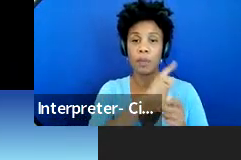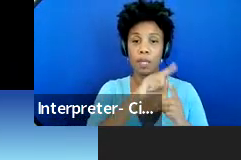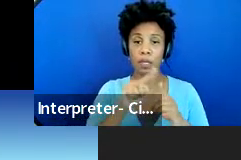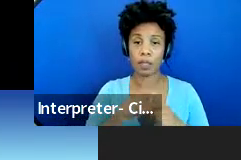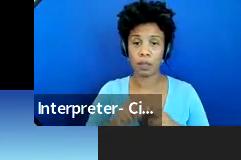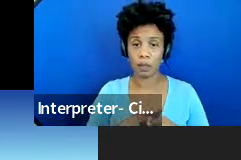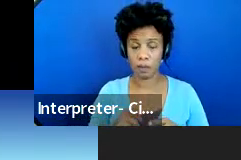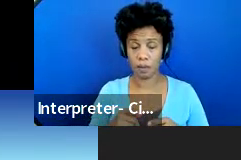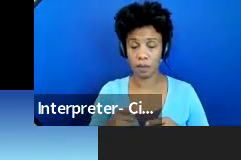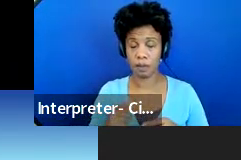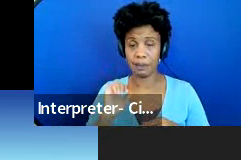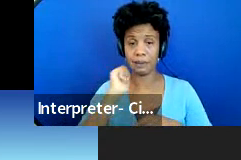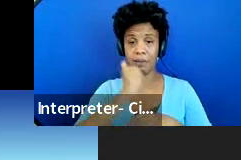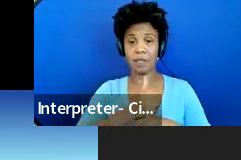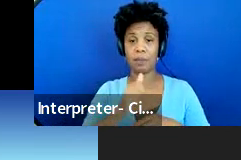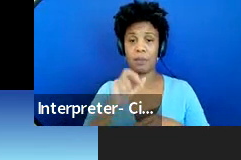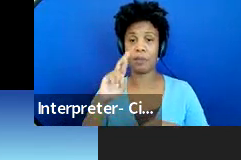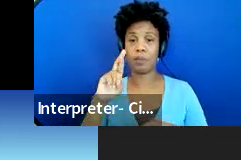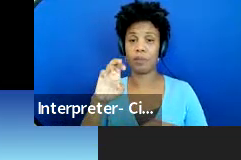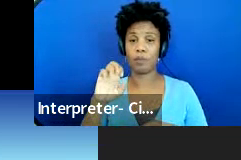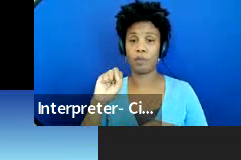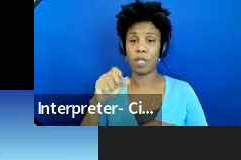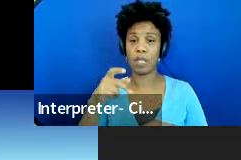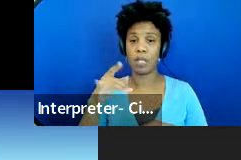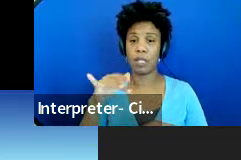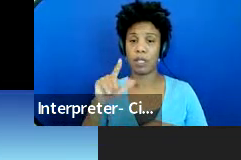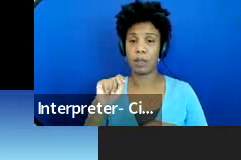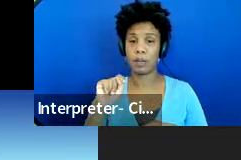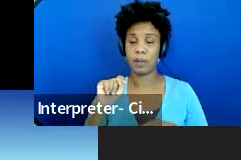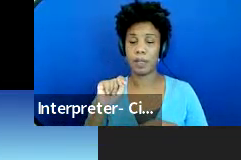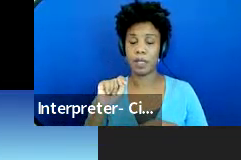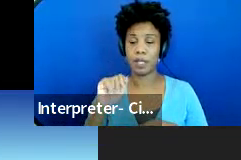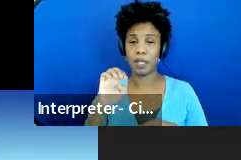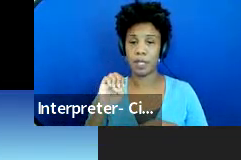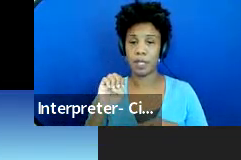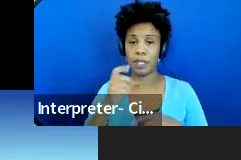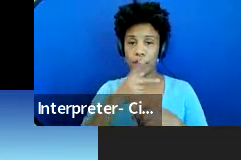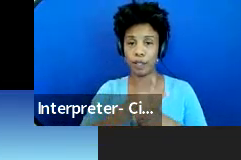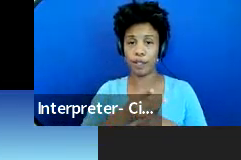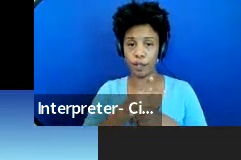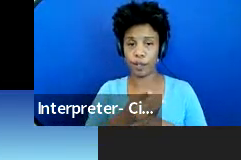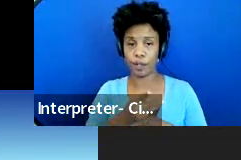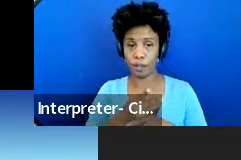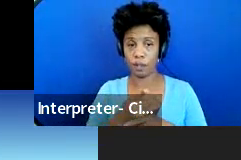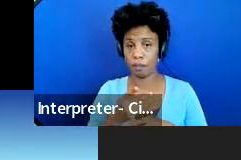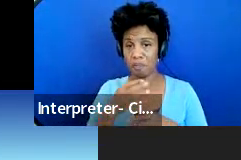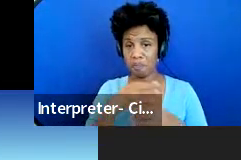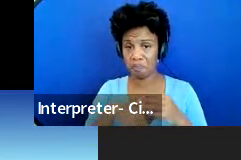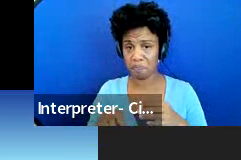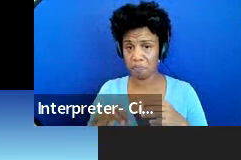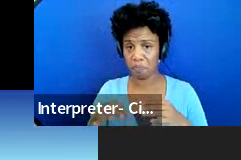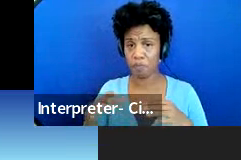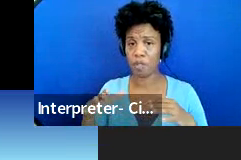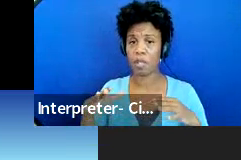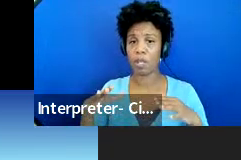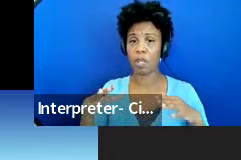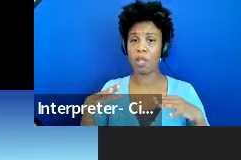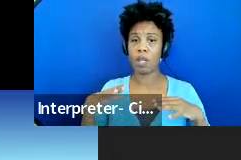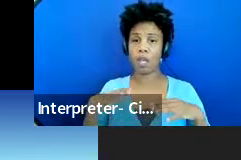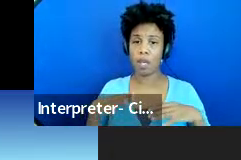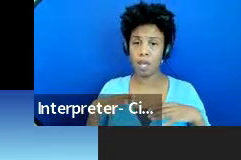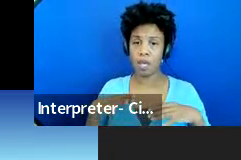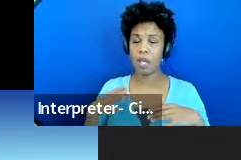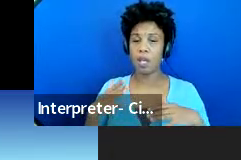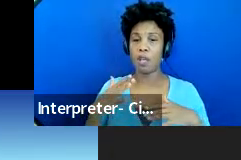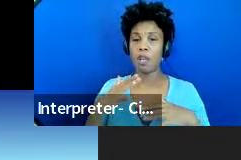respite care for parents who are providing care for their children, as well as to explore other options. So they spoke